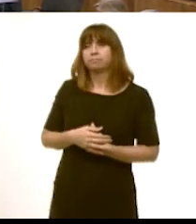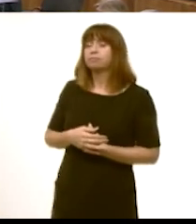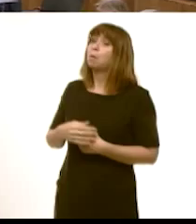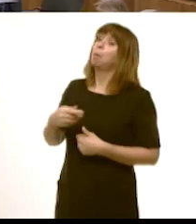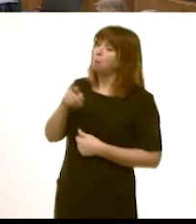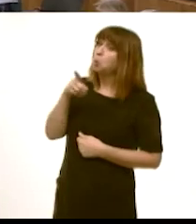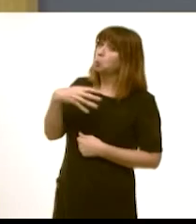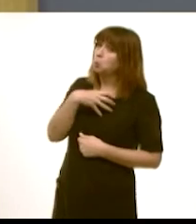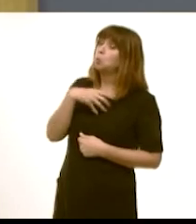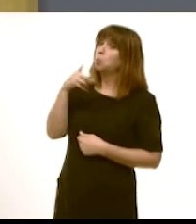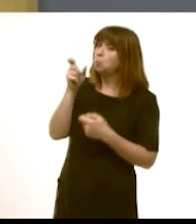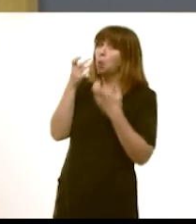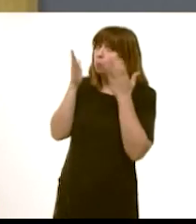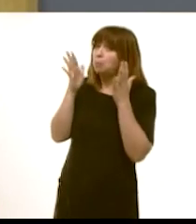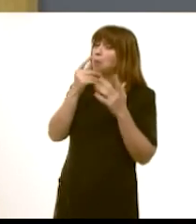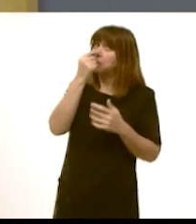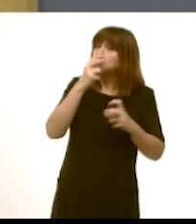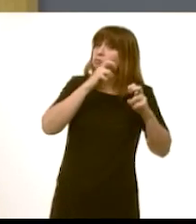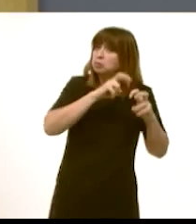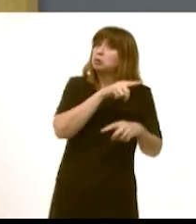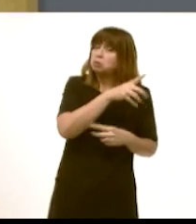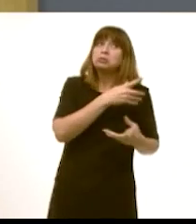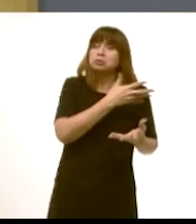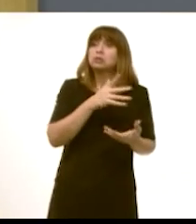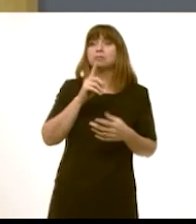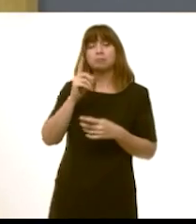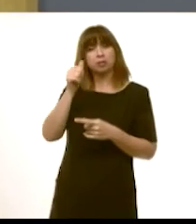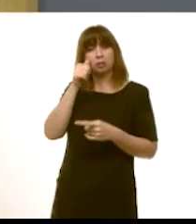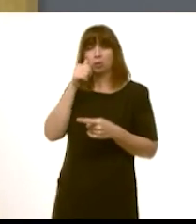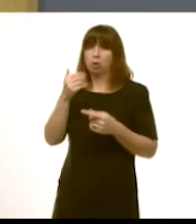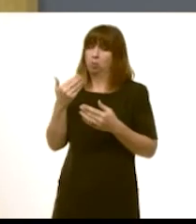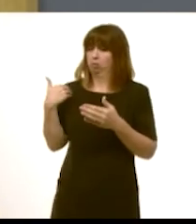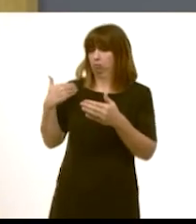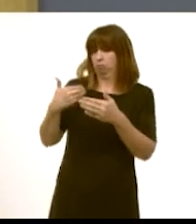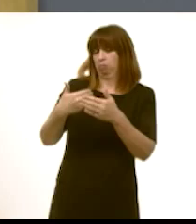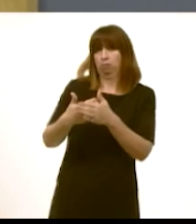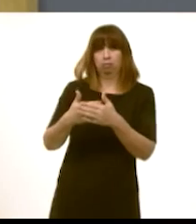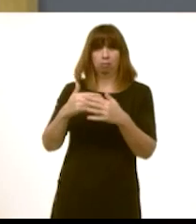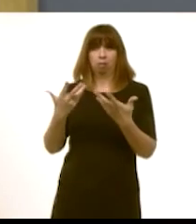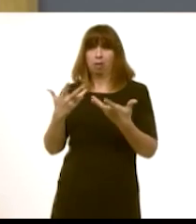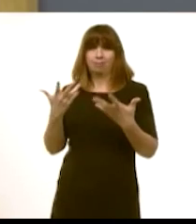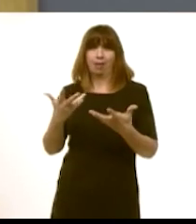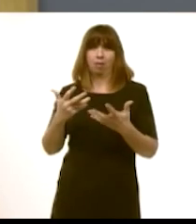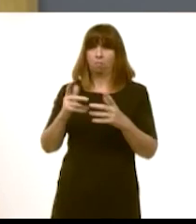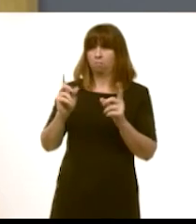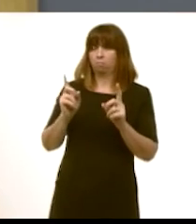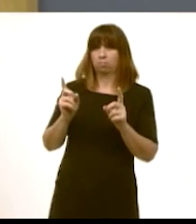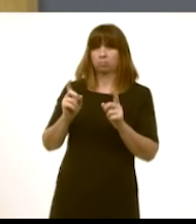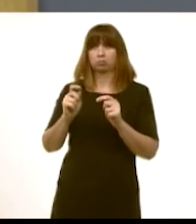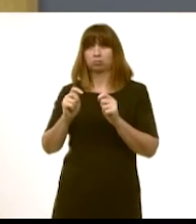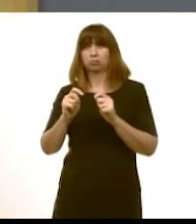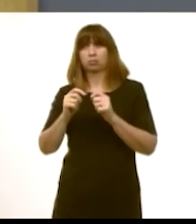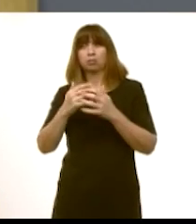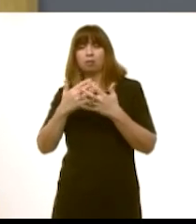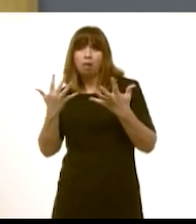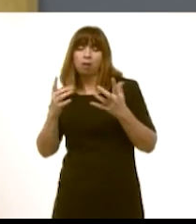being conducted in Wales. The issue of childhood sexual abuse has been prominent in recent years due to allegations made against a